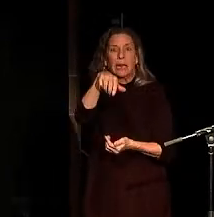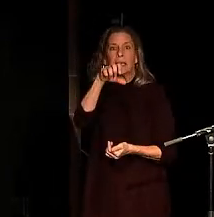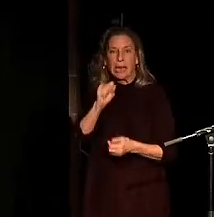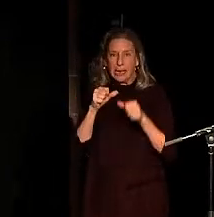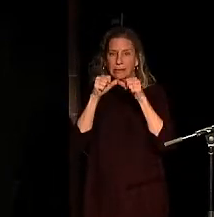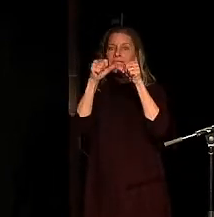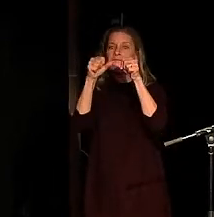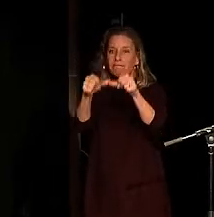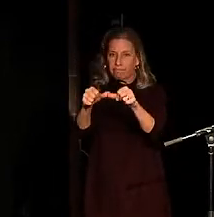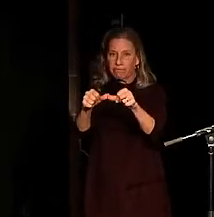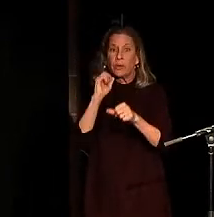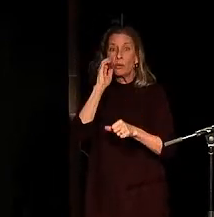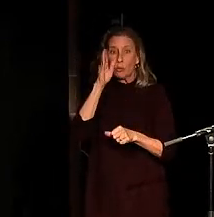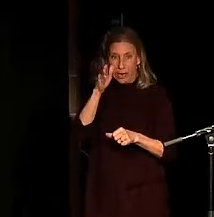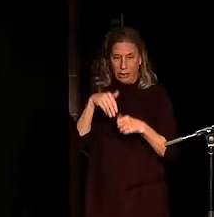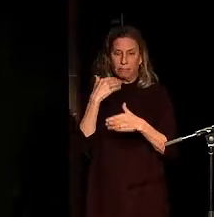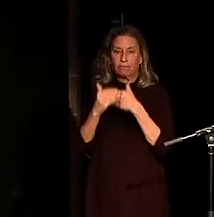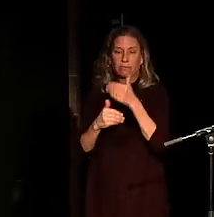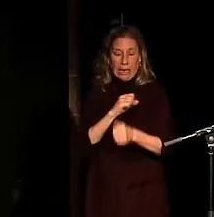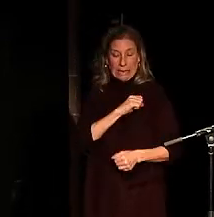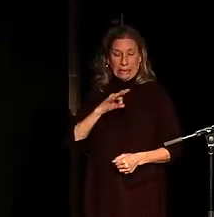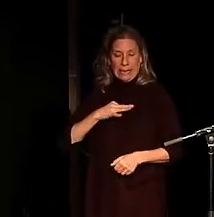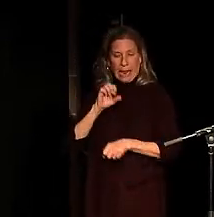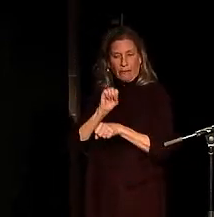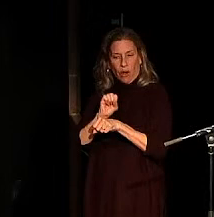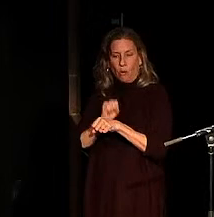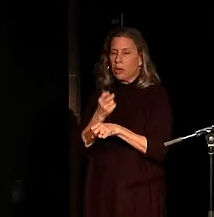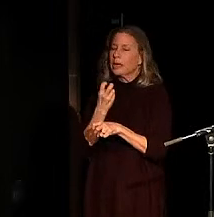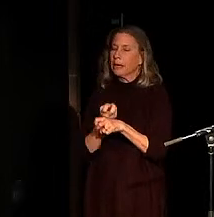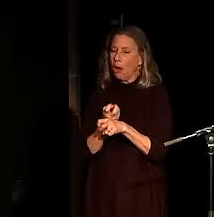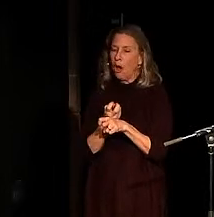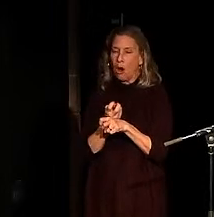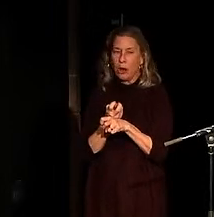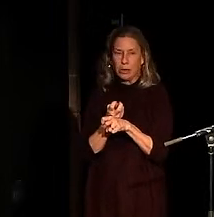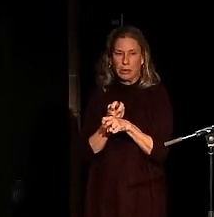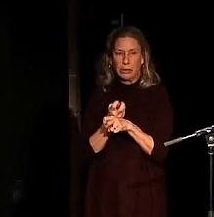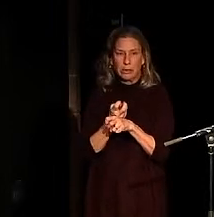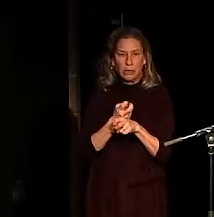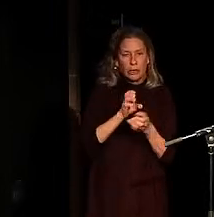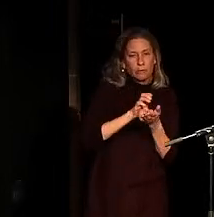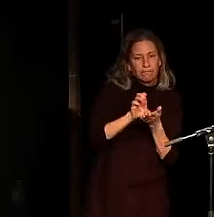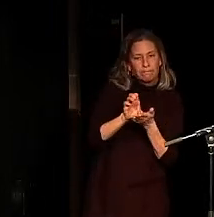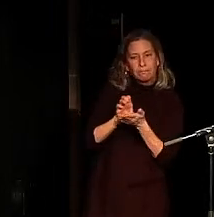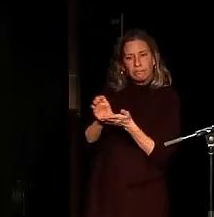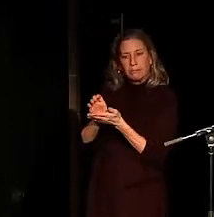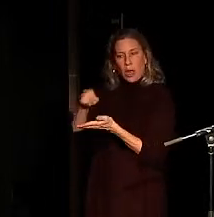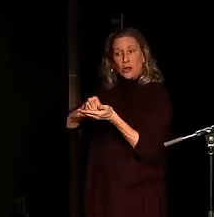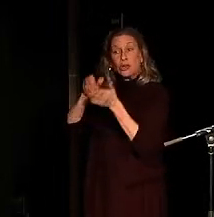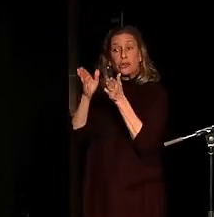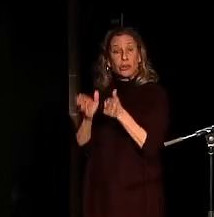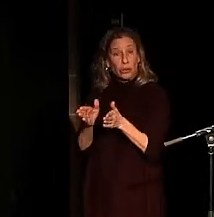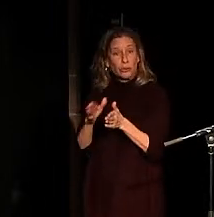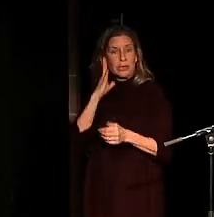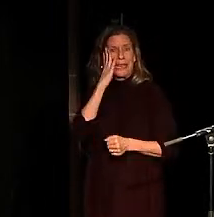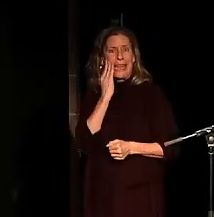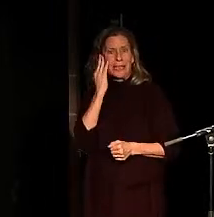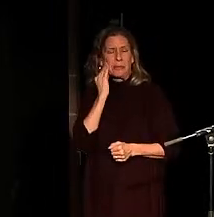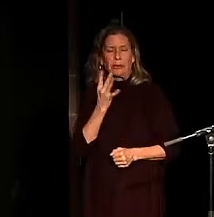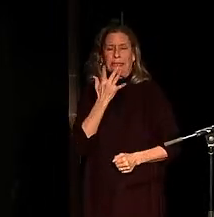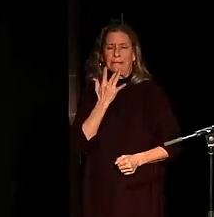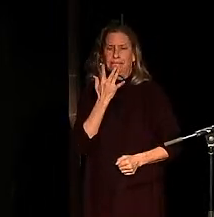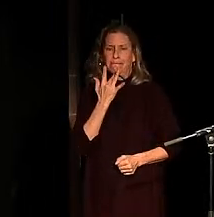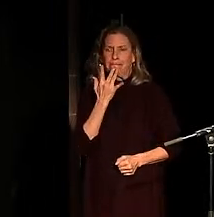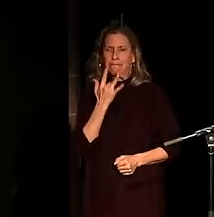in progress as we speak. Staff are working diligently to award those funds to students experiencing financial